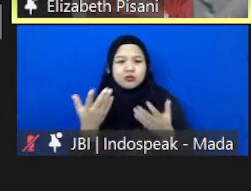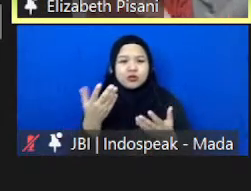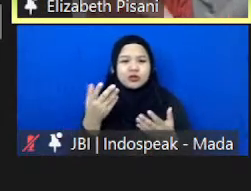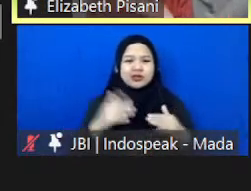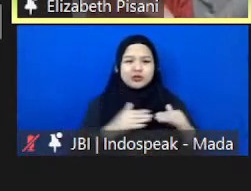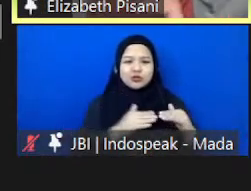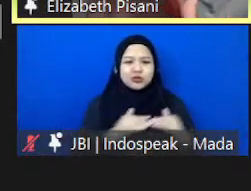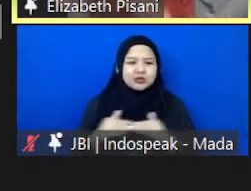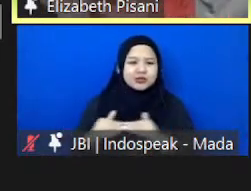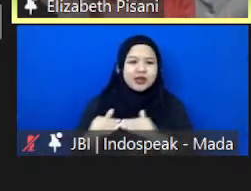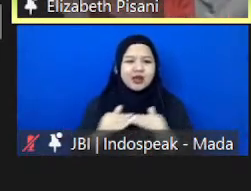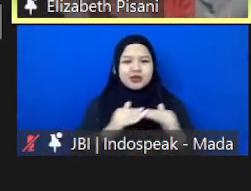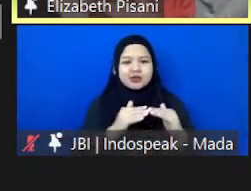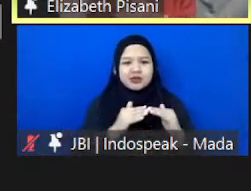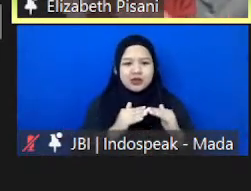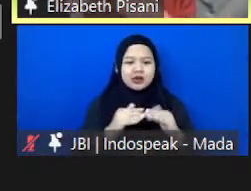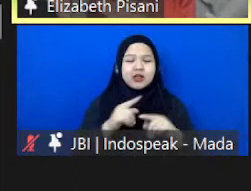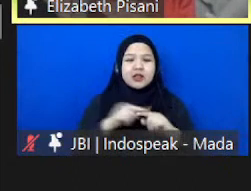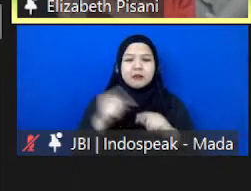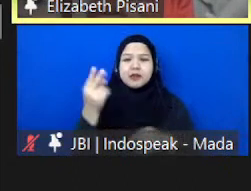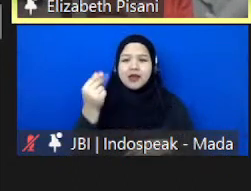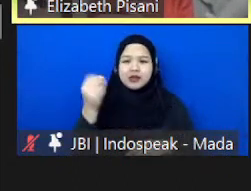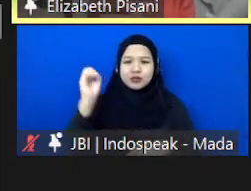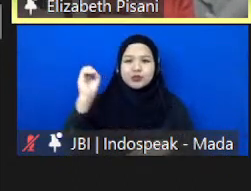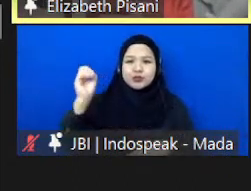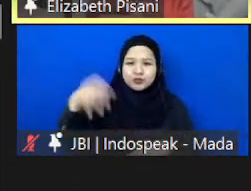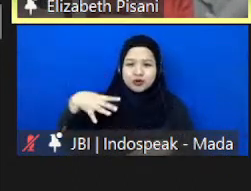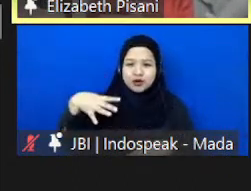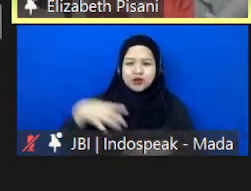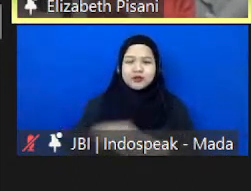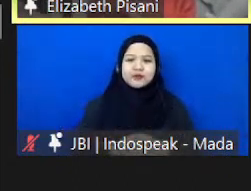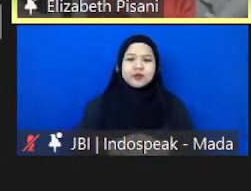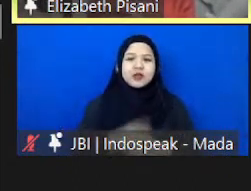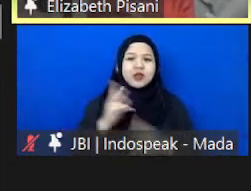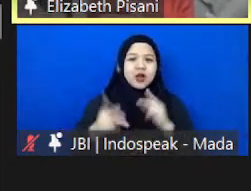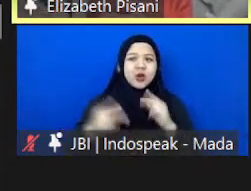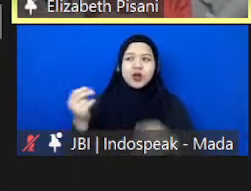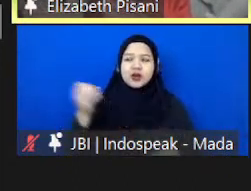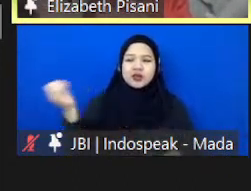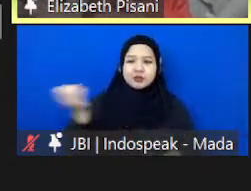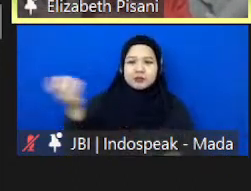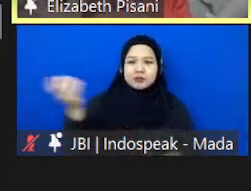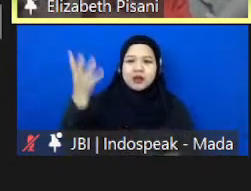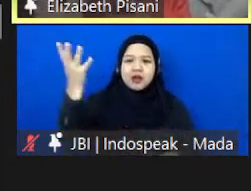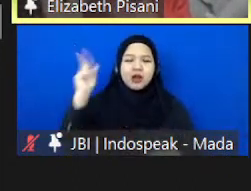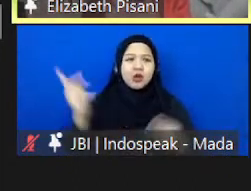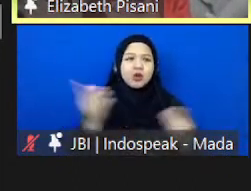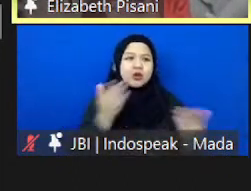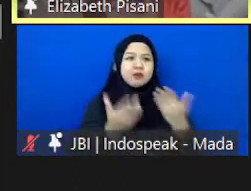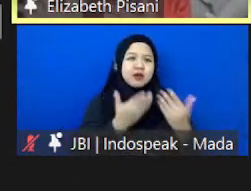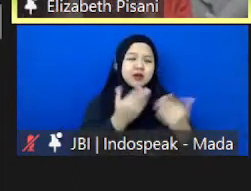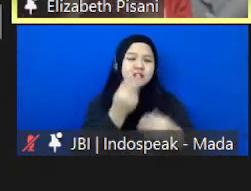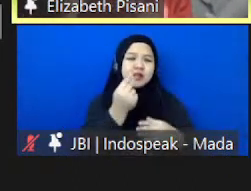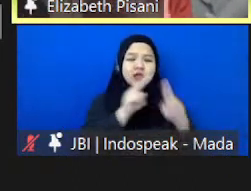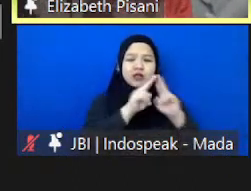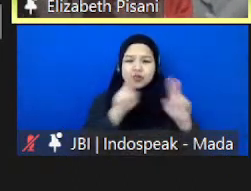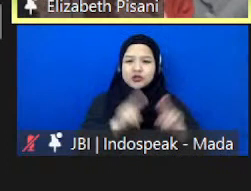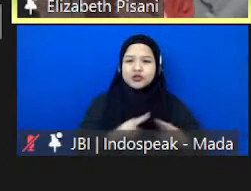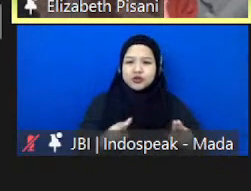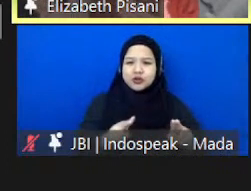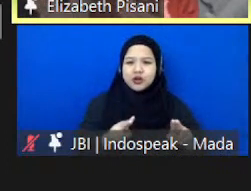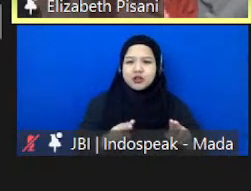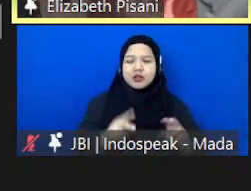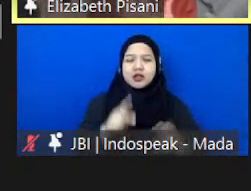the other end, you've also got the, wow, some things are really expensive compared to in international prices still. And if